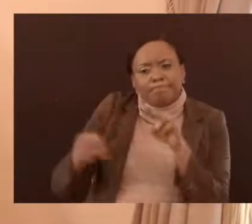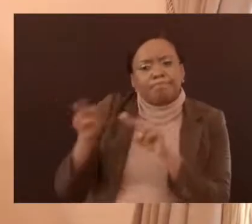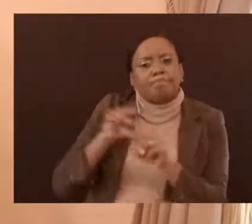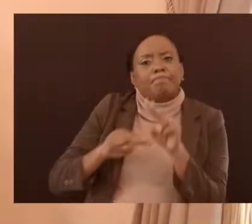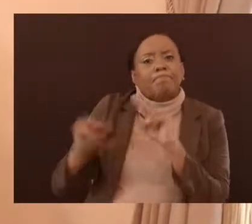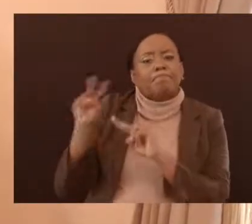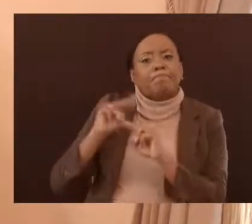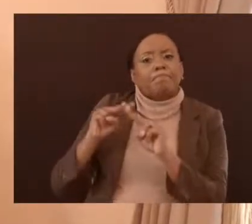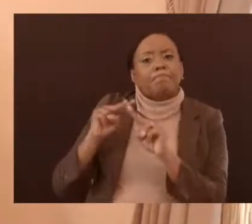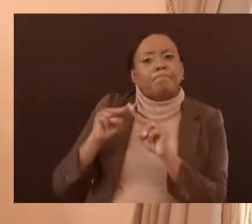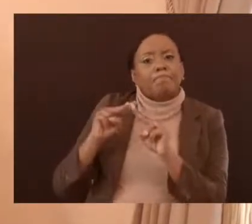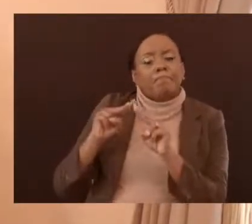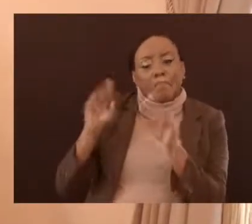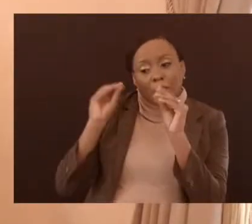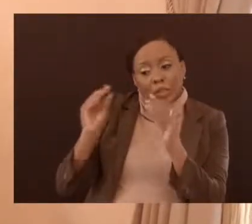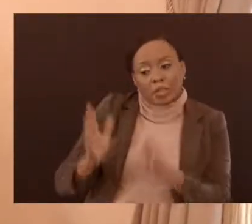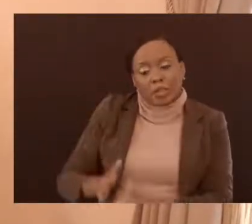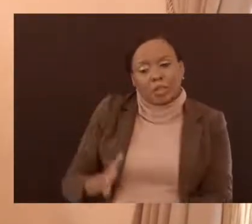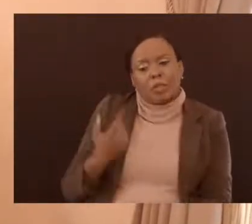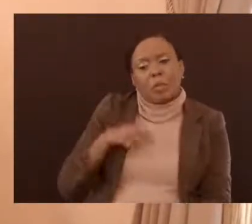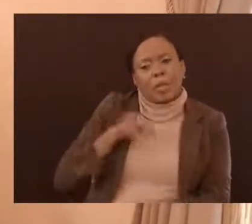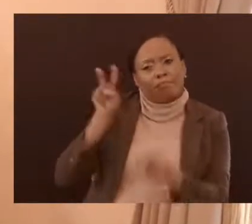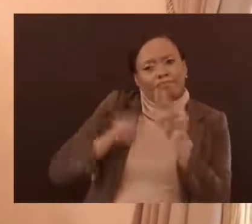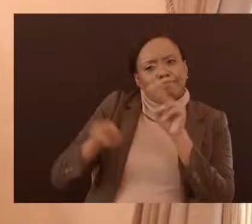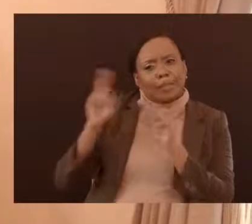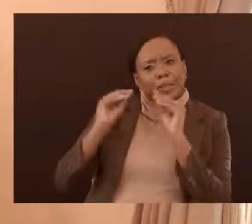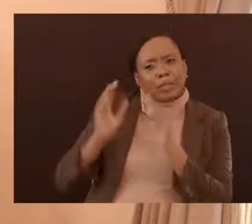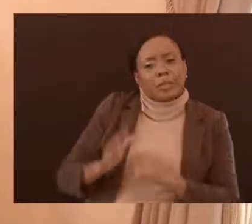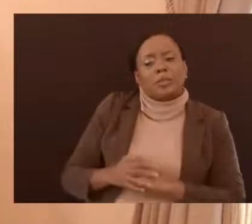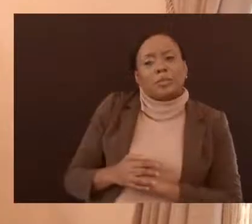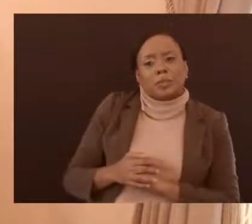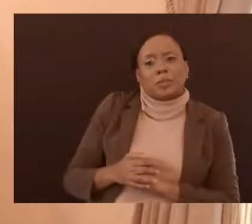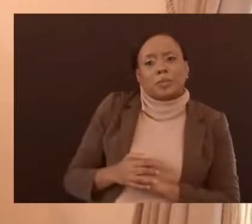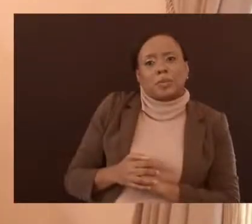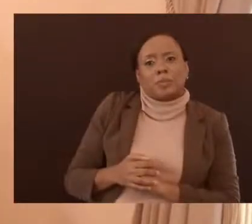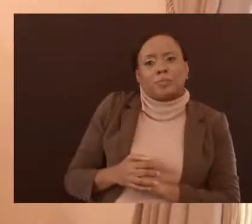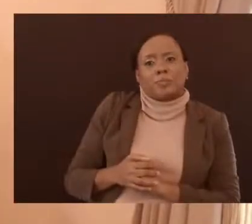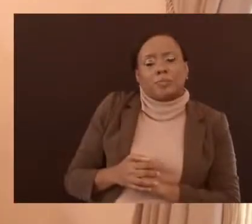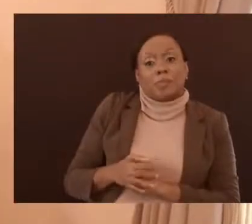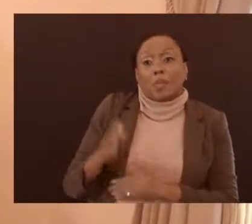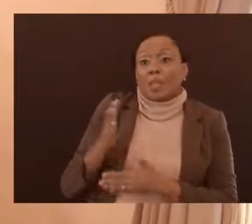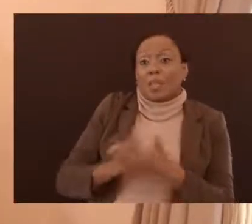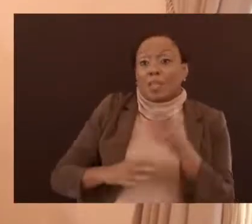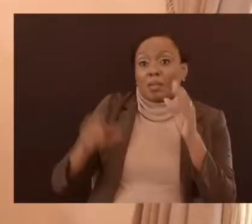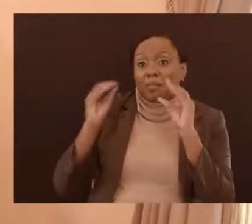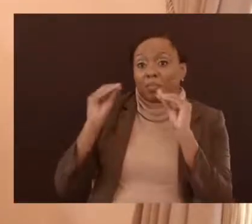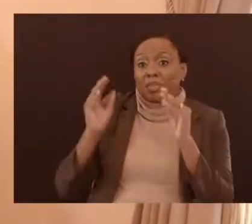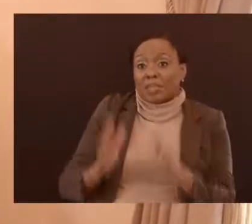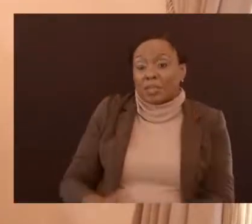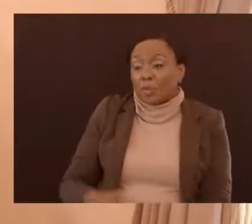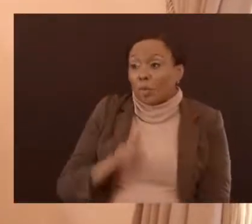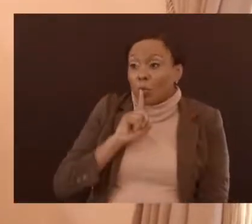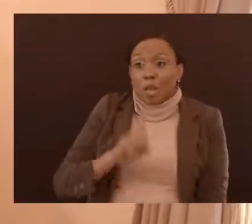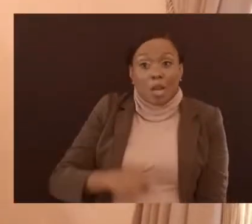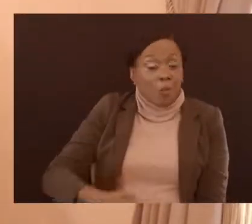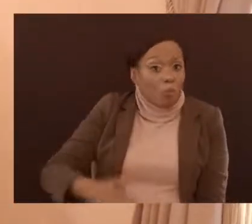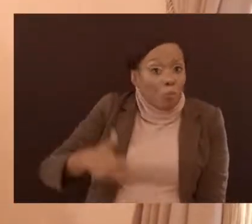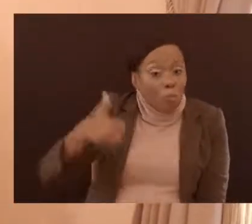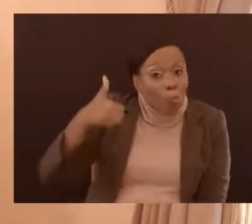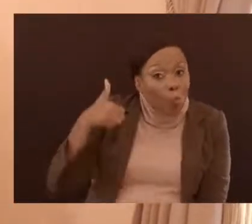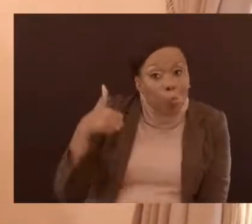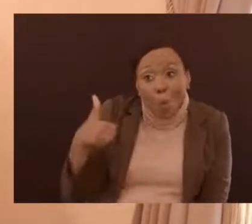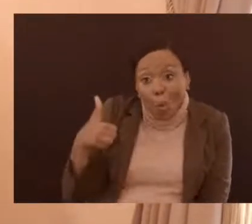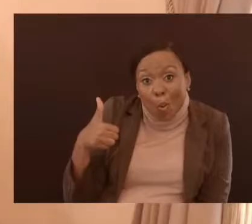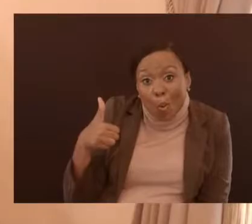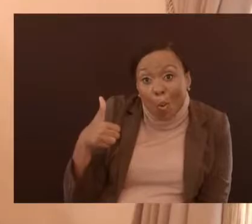happening with the delivery of instruction. And we have come across some teachers who have been doing very well at it,